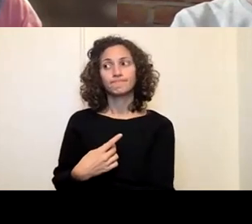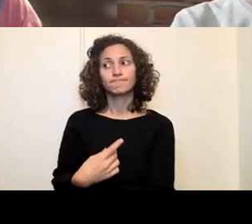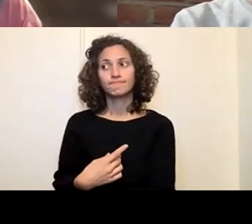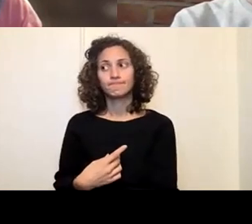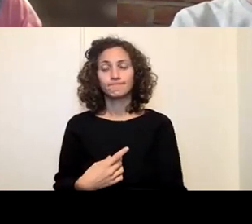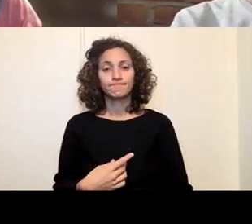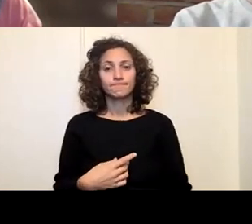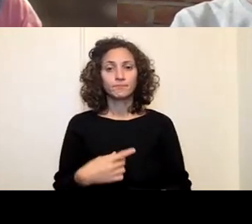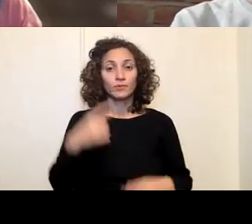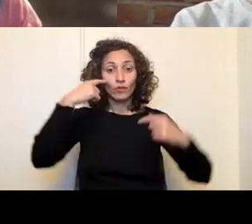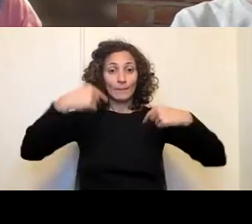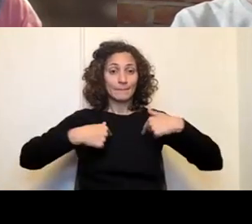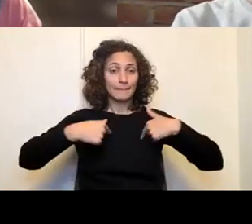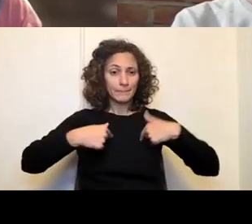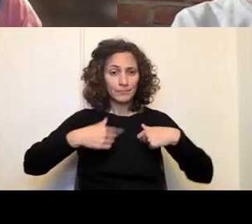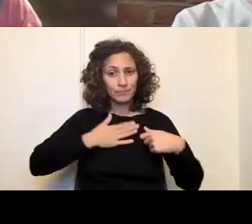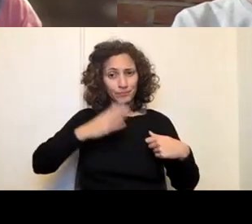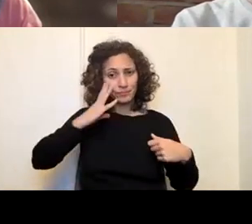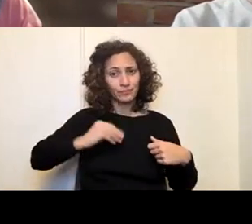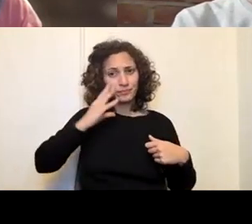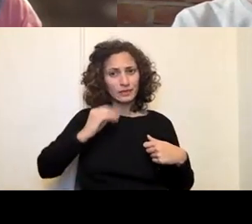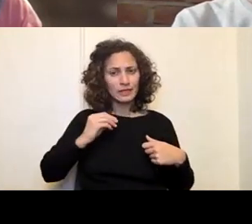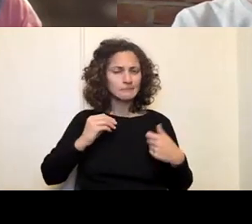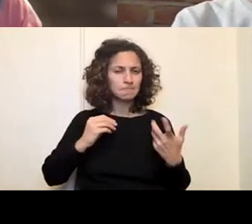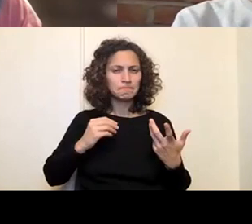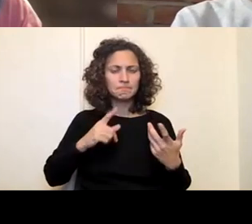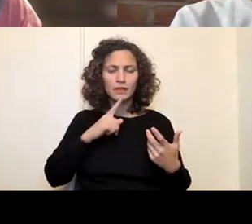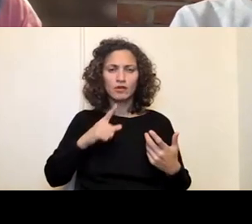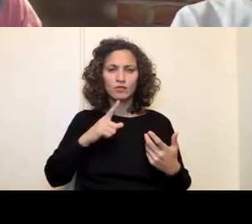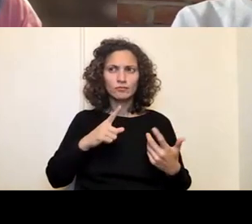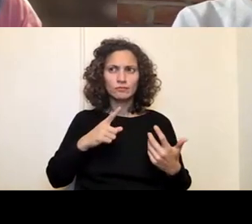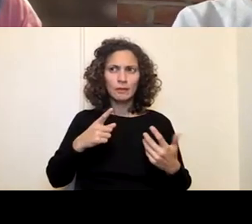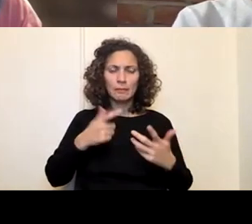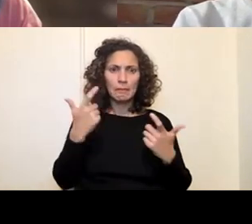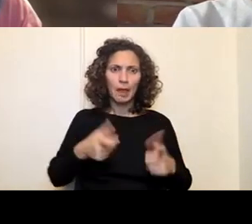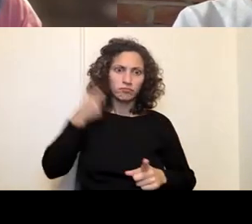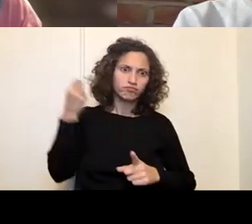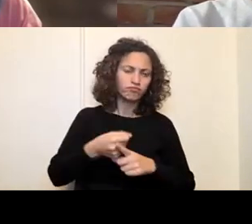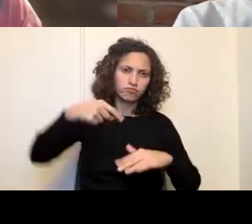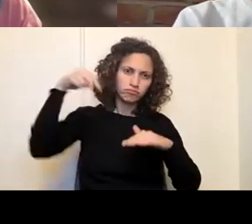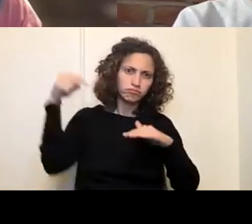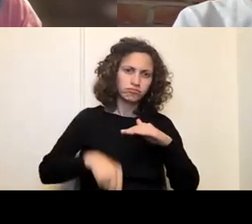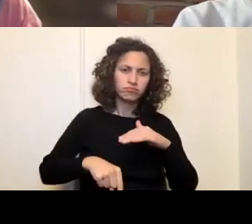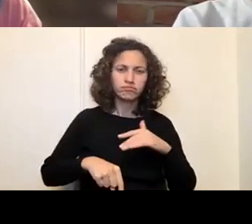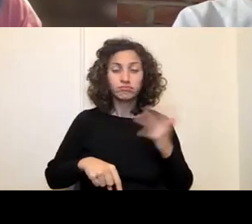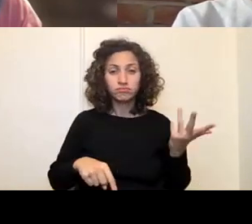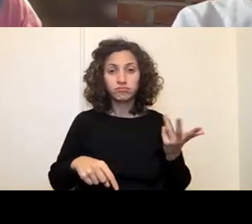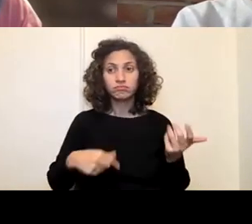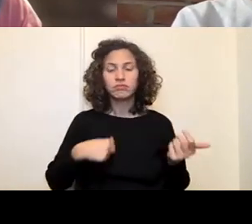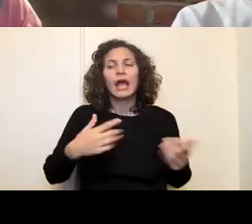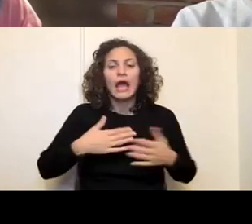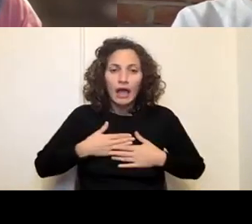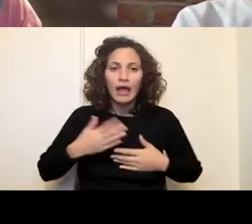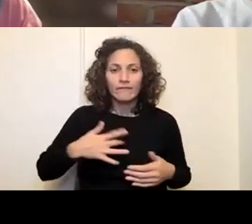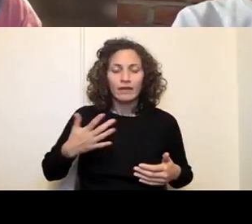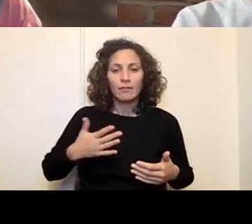For me in particular, I don't think that affected me as deeply because I feel really grateful that part of the